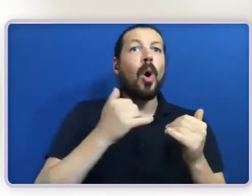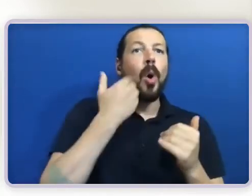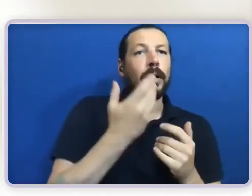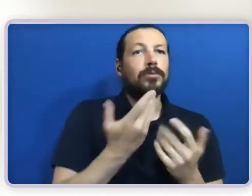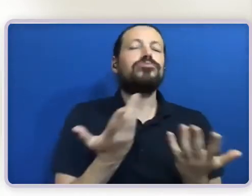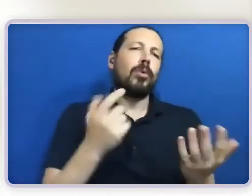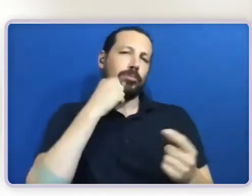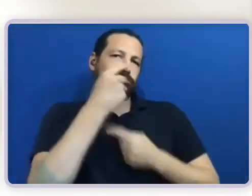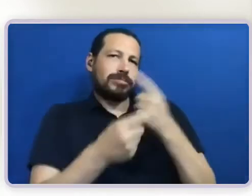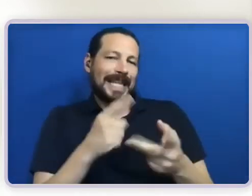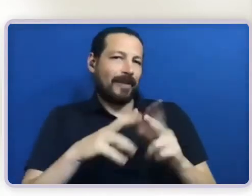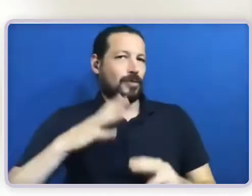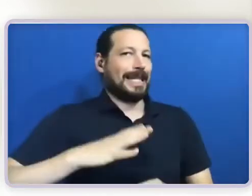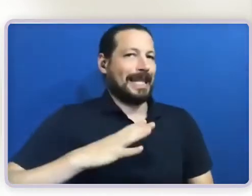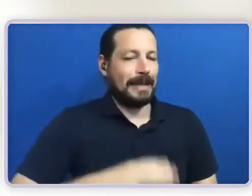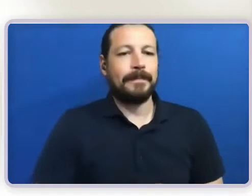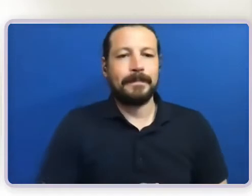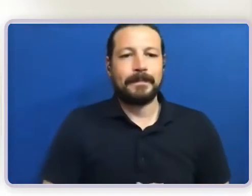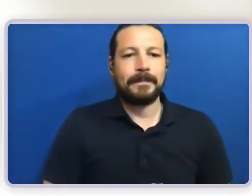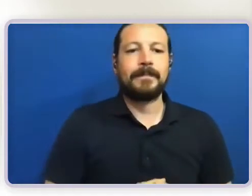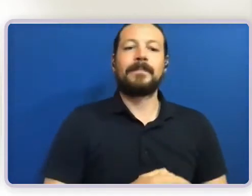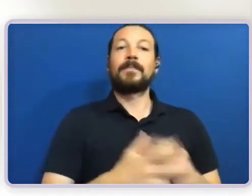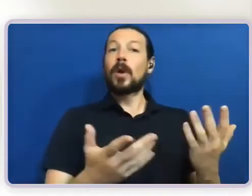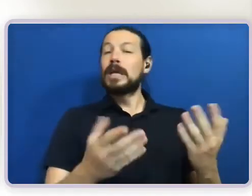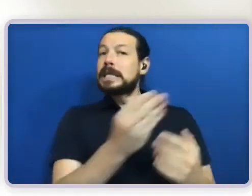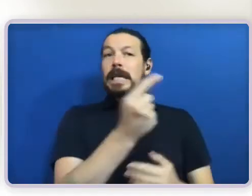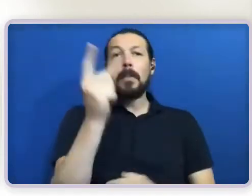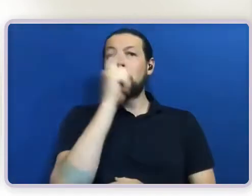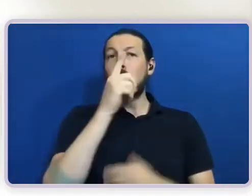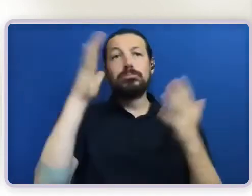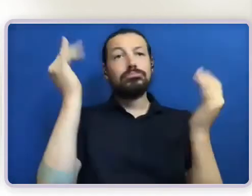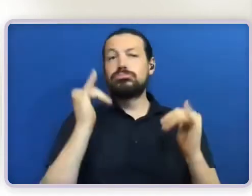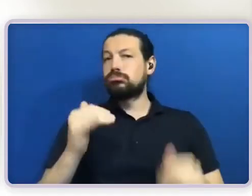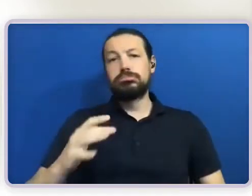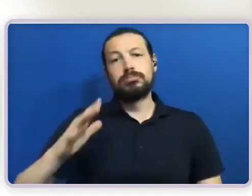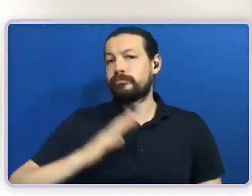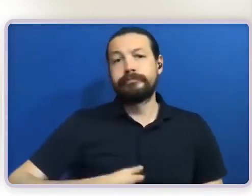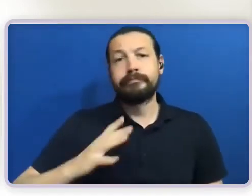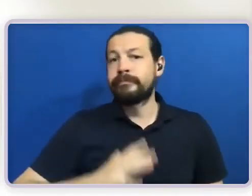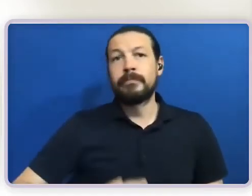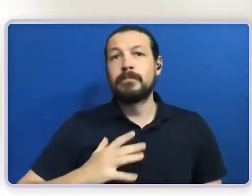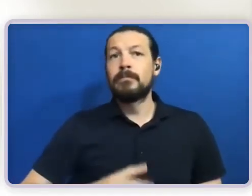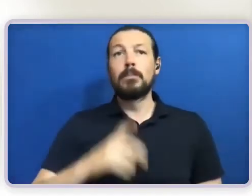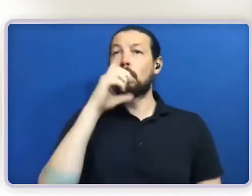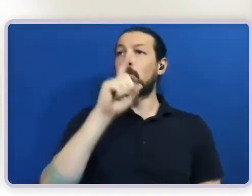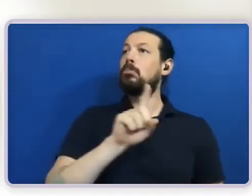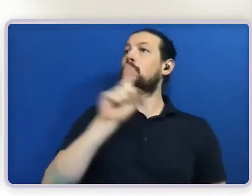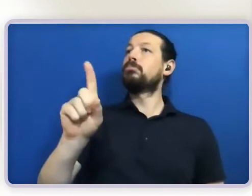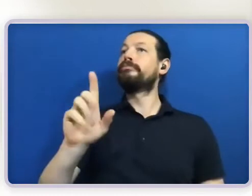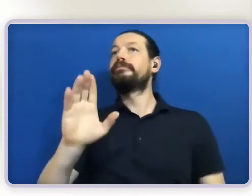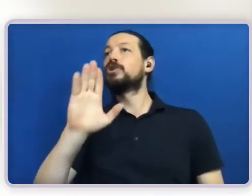It's important to know, and we acknowledge, that not everybody will need legal support to share their story.